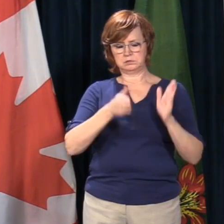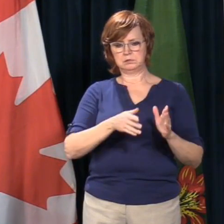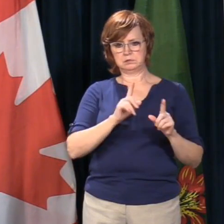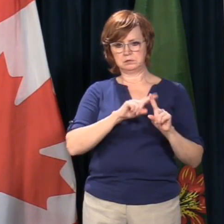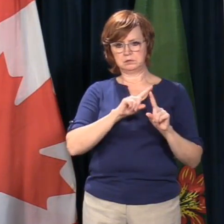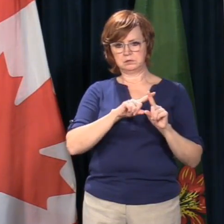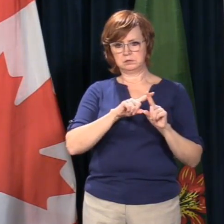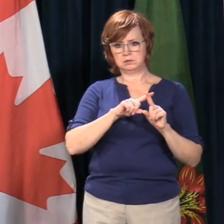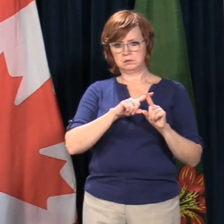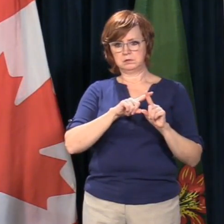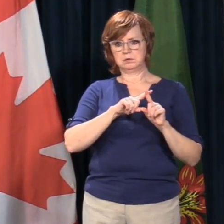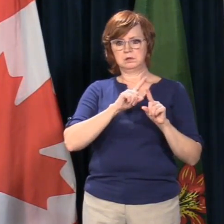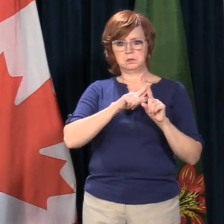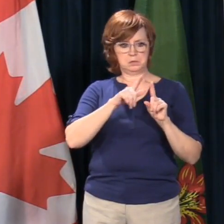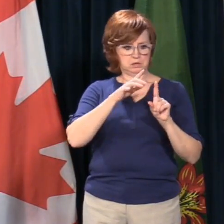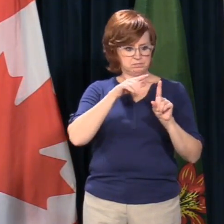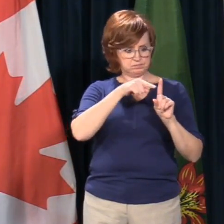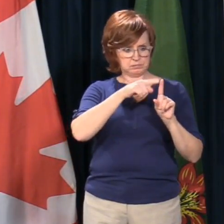other cases.